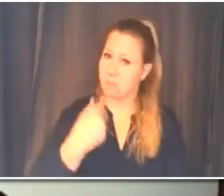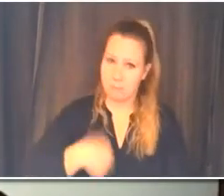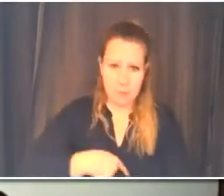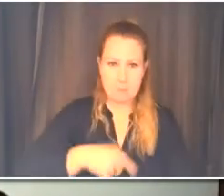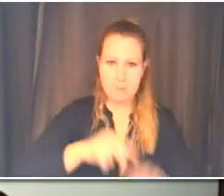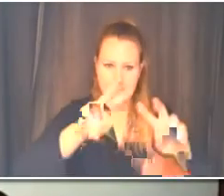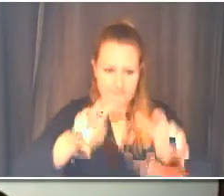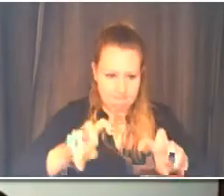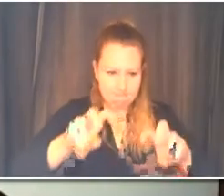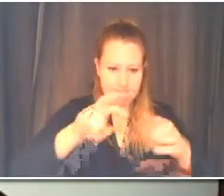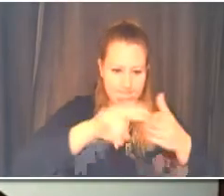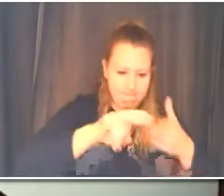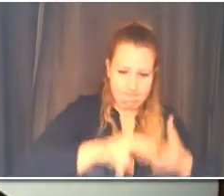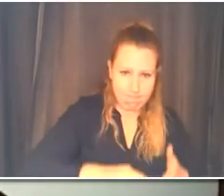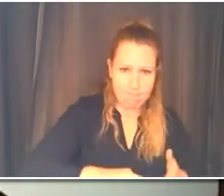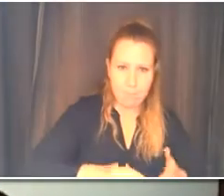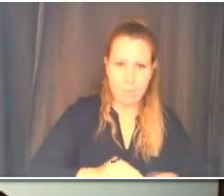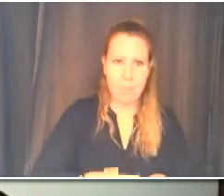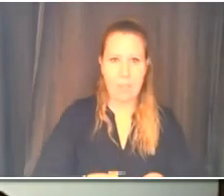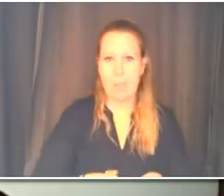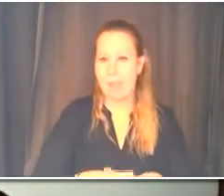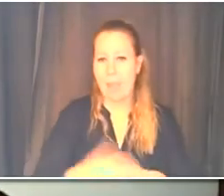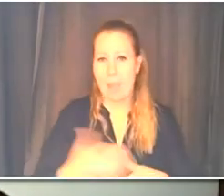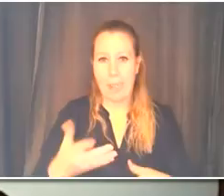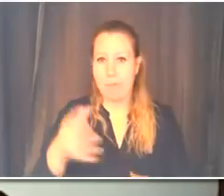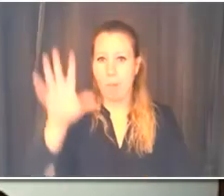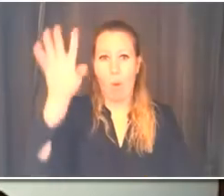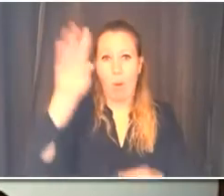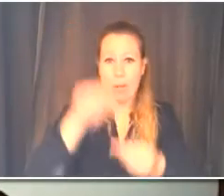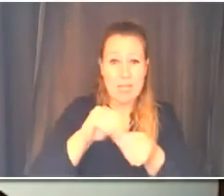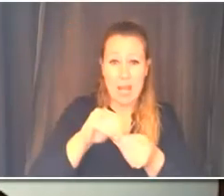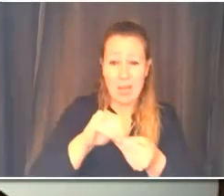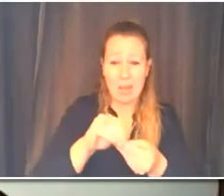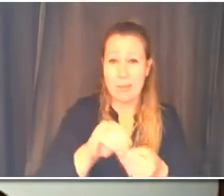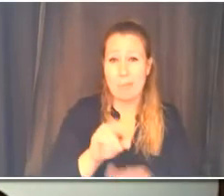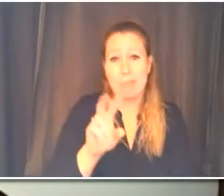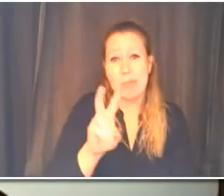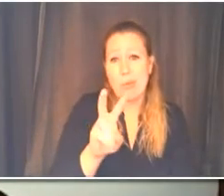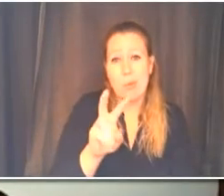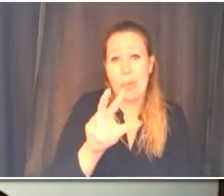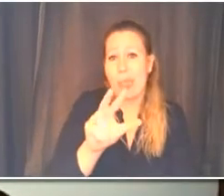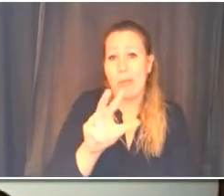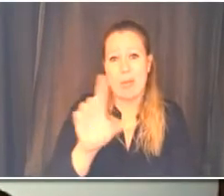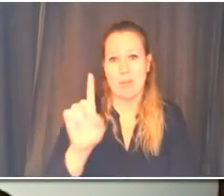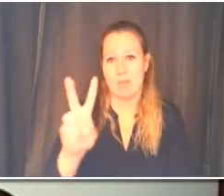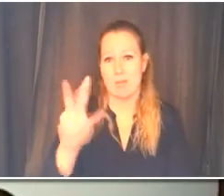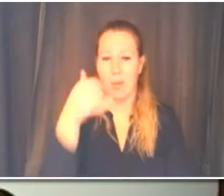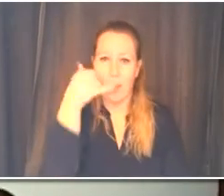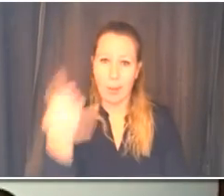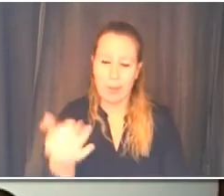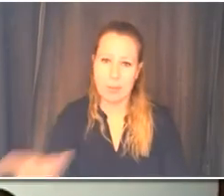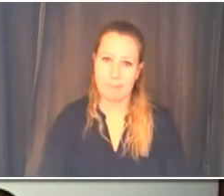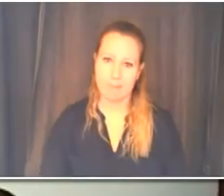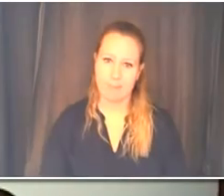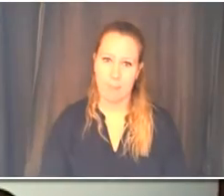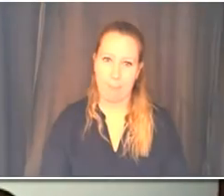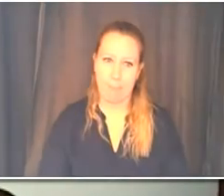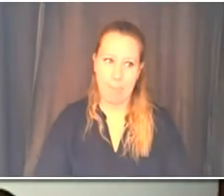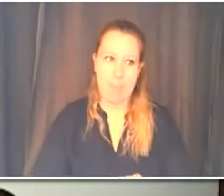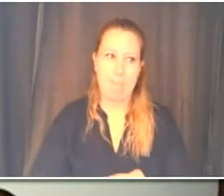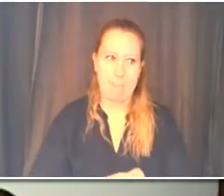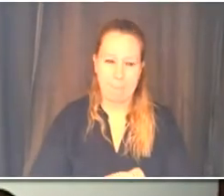a violation was minimal so and we looked at over 3,500 calls in each of those precincts so